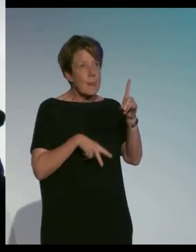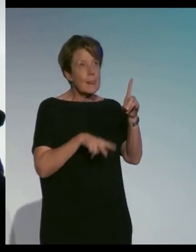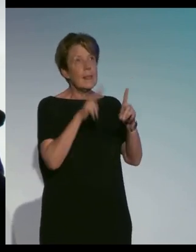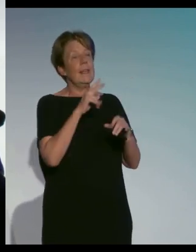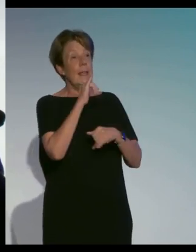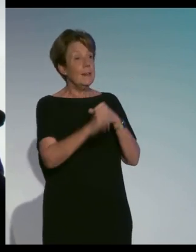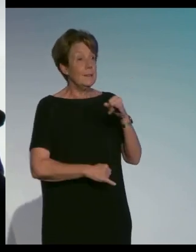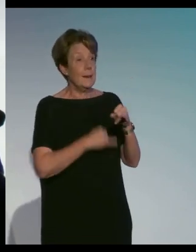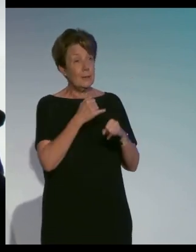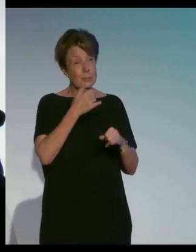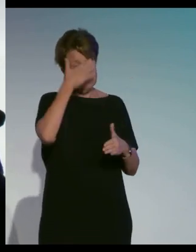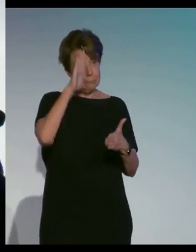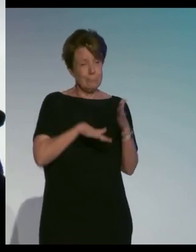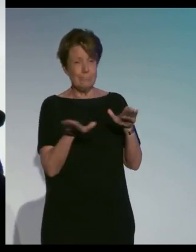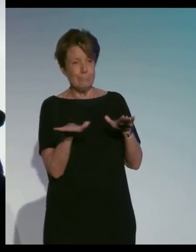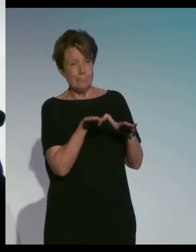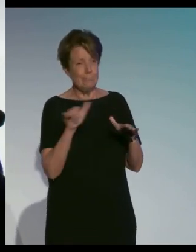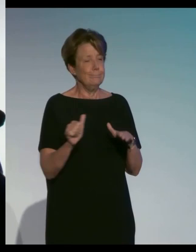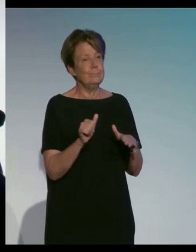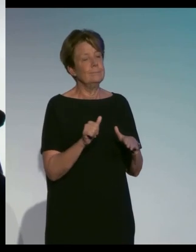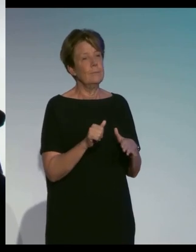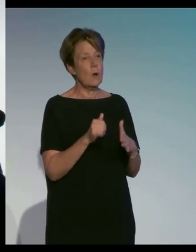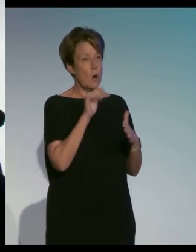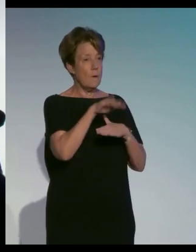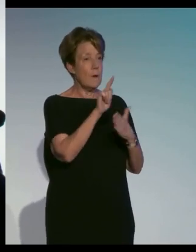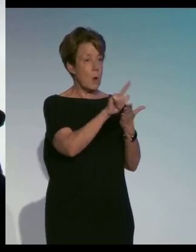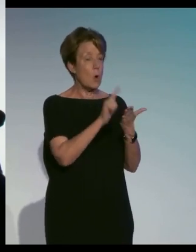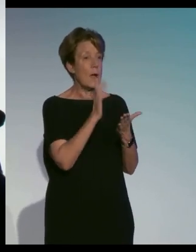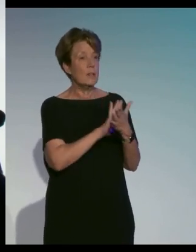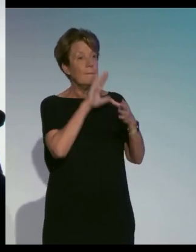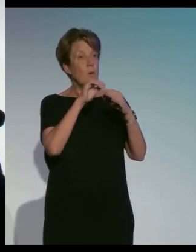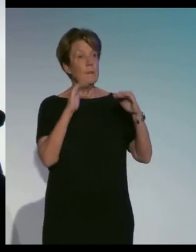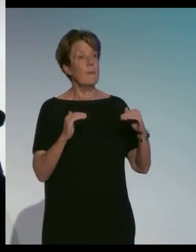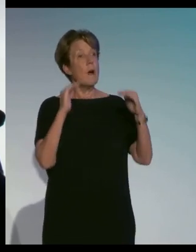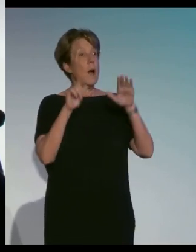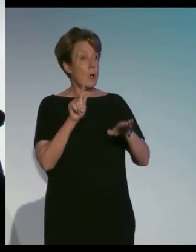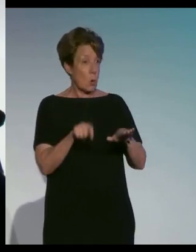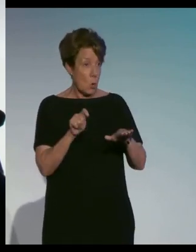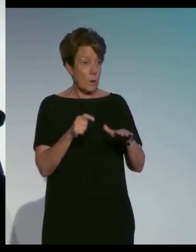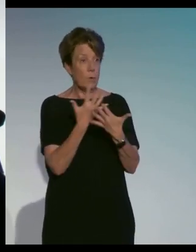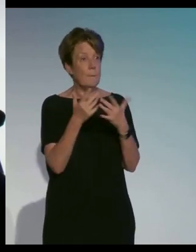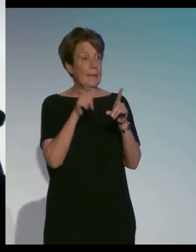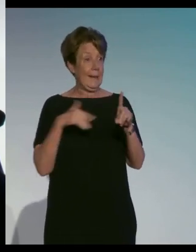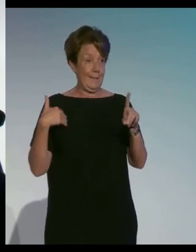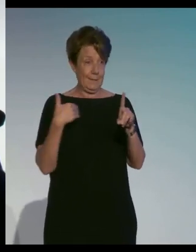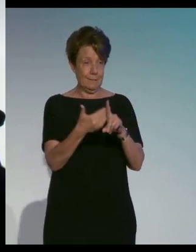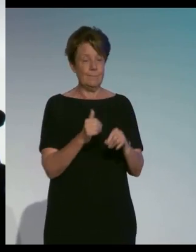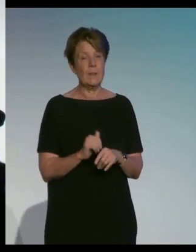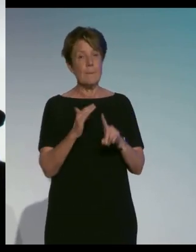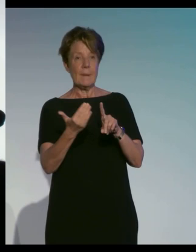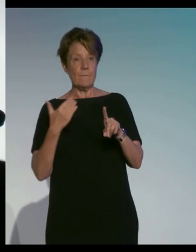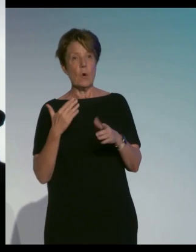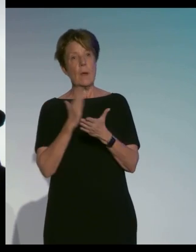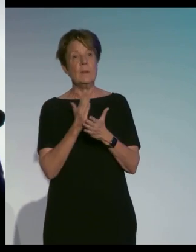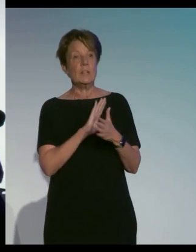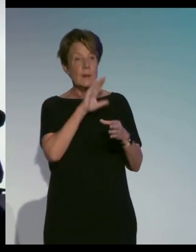jurist, obviously was on our highest court here in Australia for a number of years, and that followed a distinguished career as a